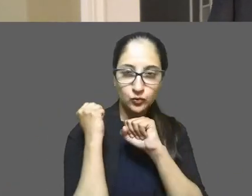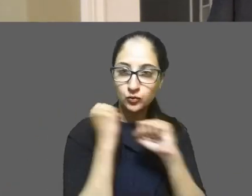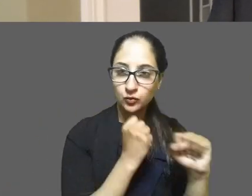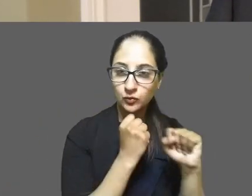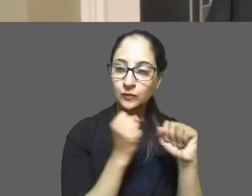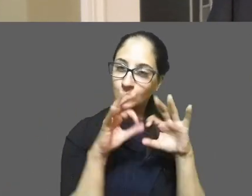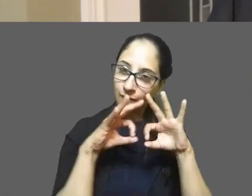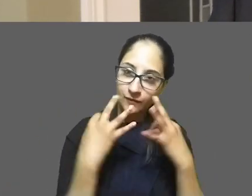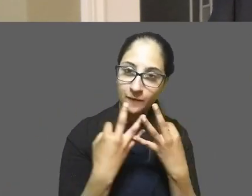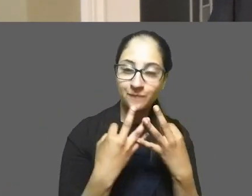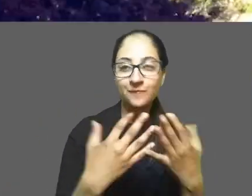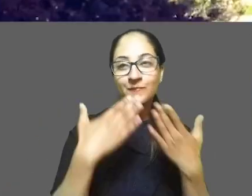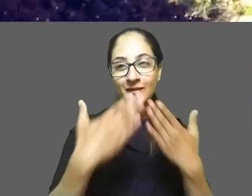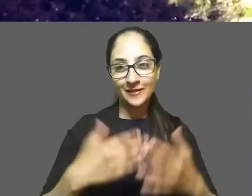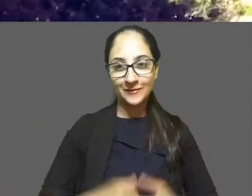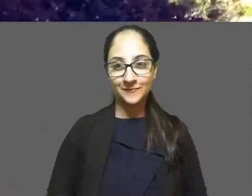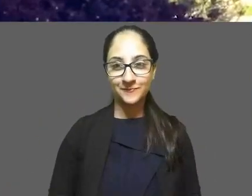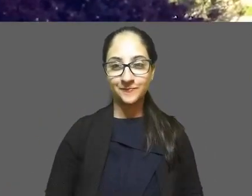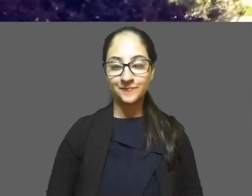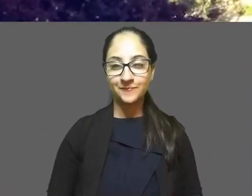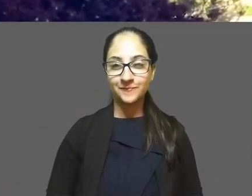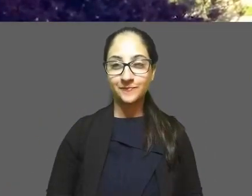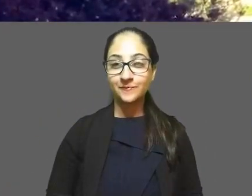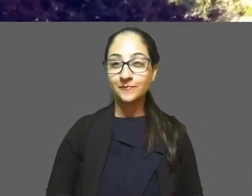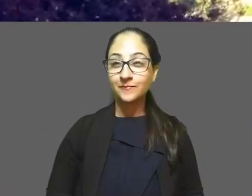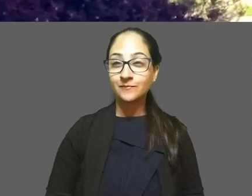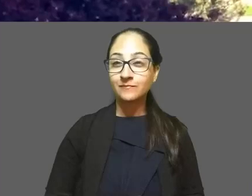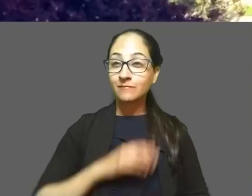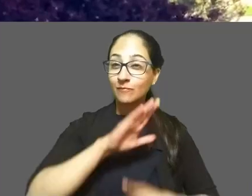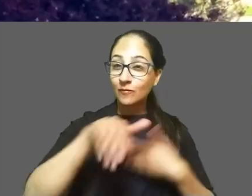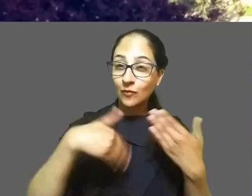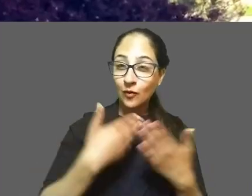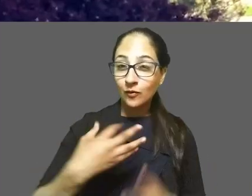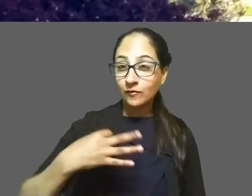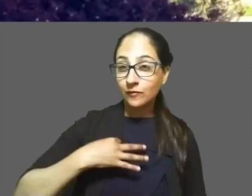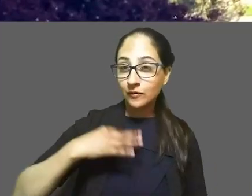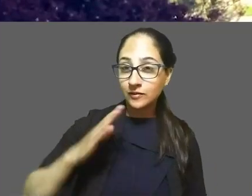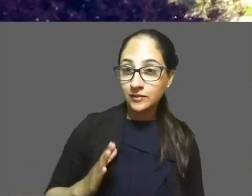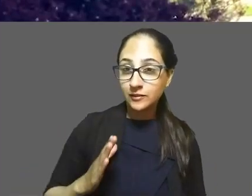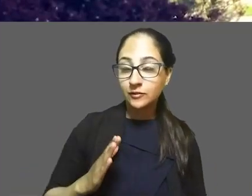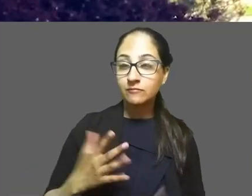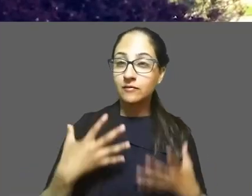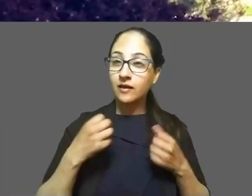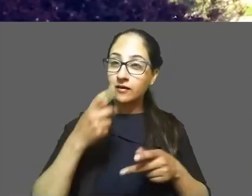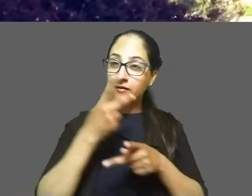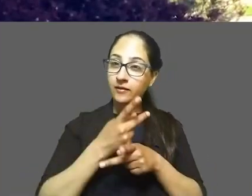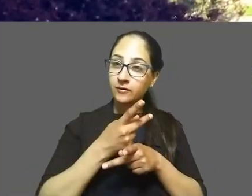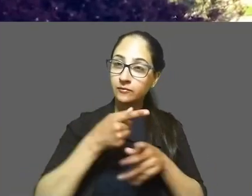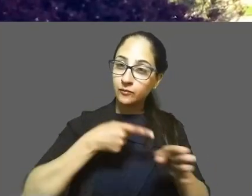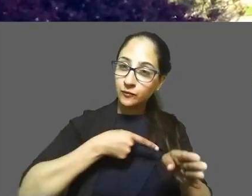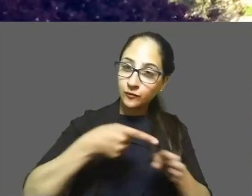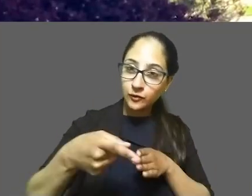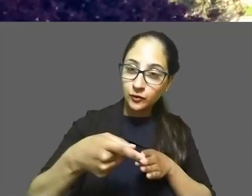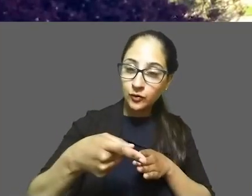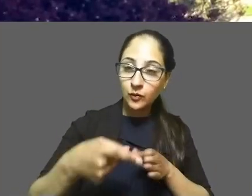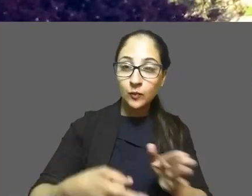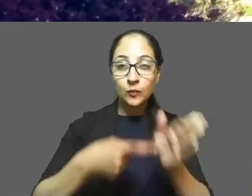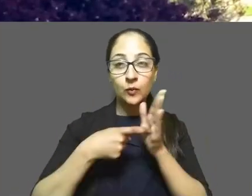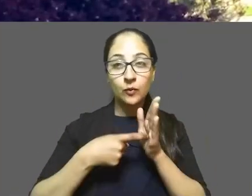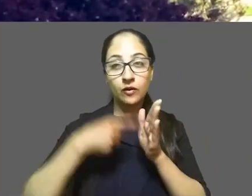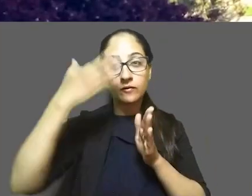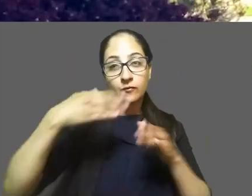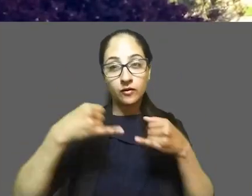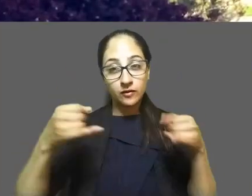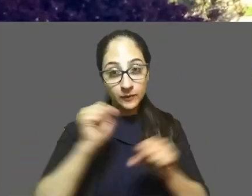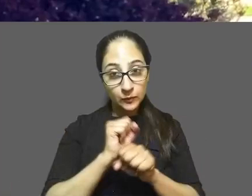to keep us a family. To all our incredible volunteers, healthcare professionals, and essential service